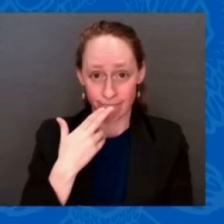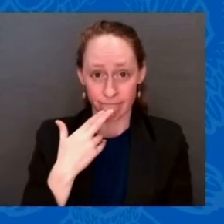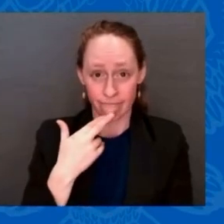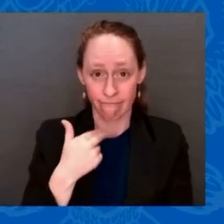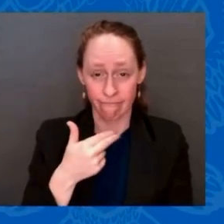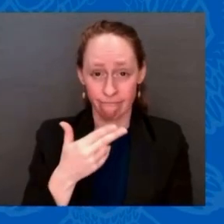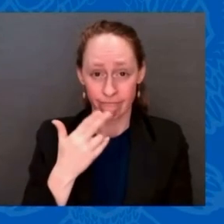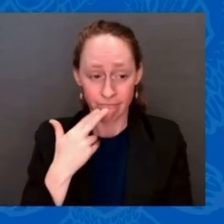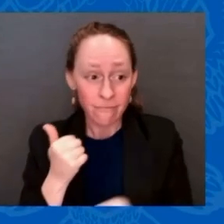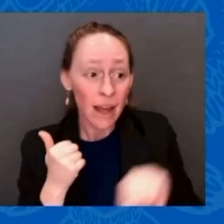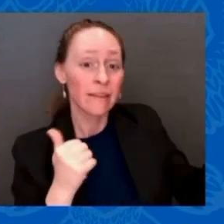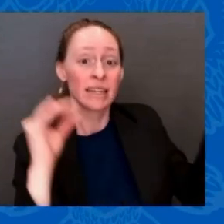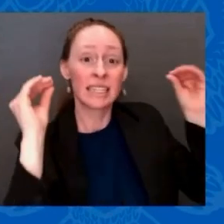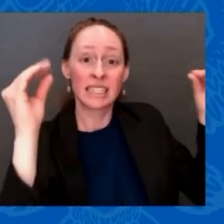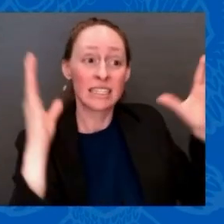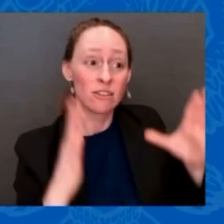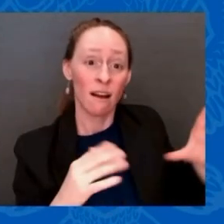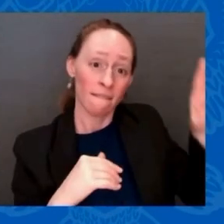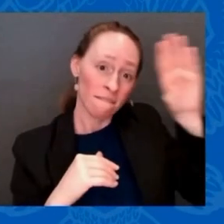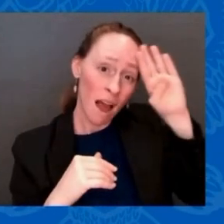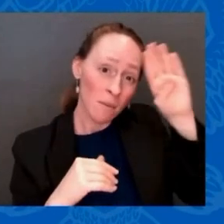is...